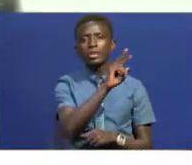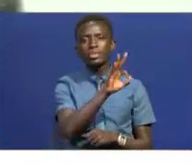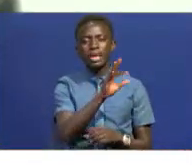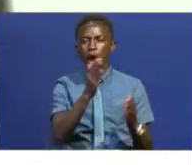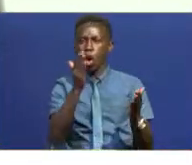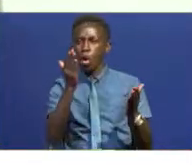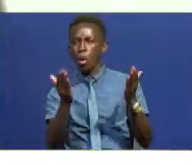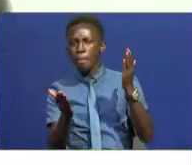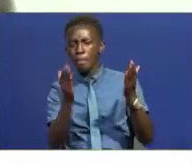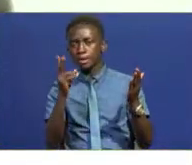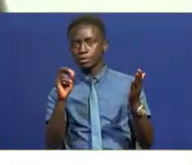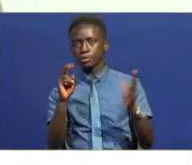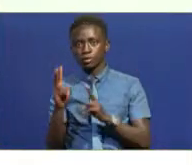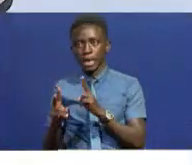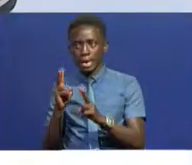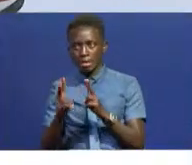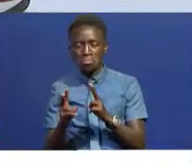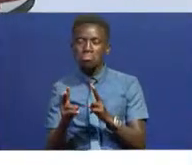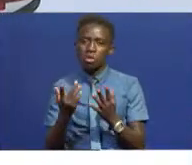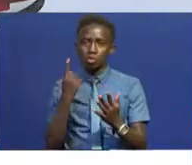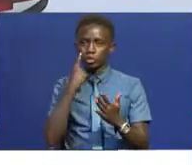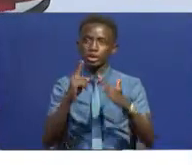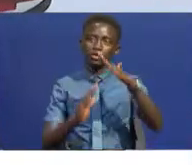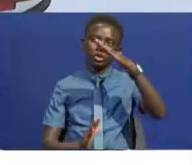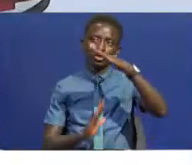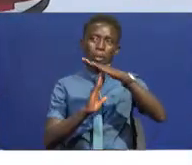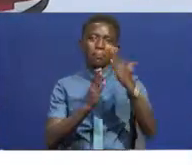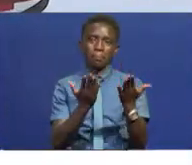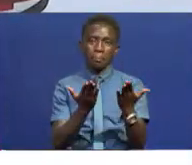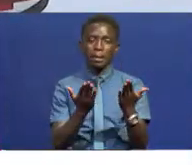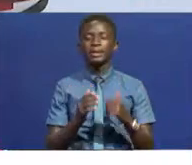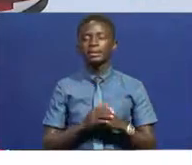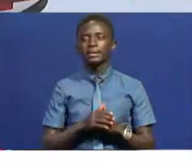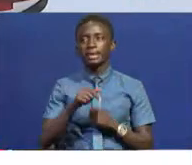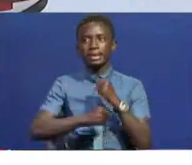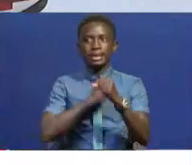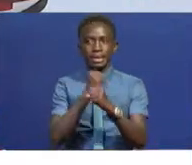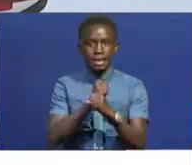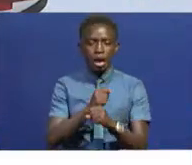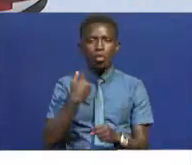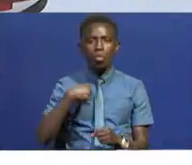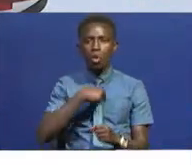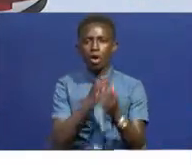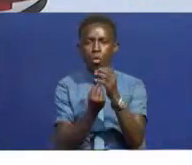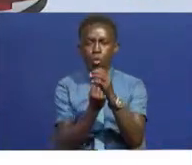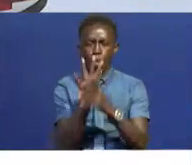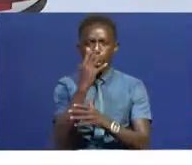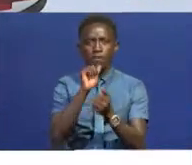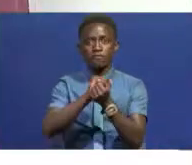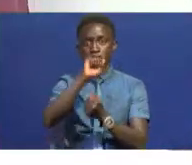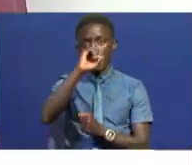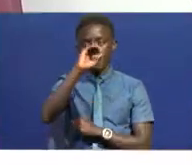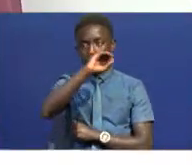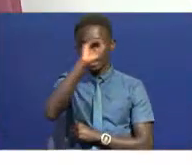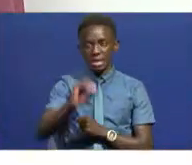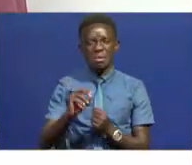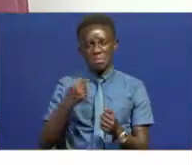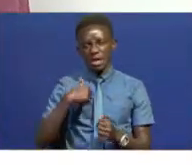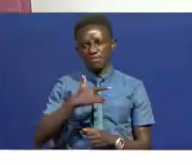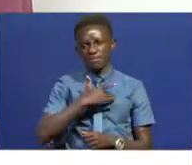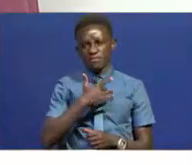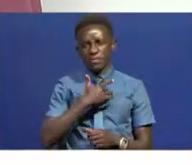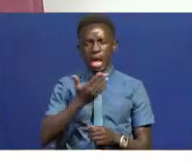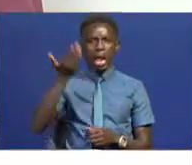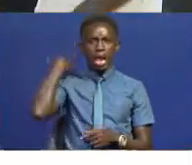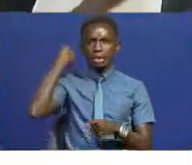is in terms of the top line. This year in our budget, we have factored a growth of 15%, and I think we will beat it. The shilling went